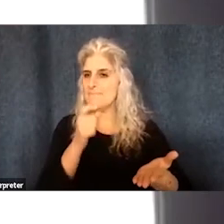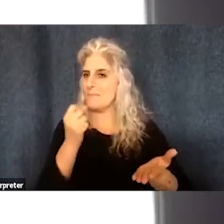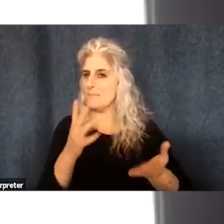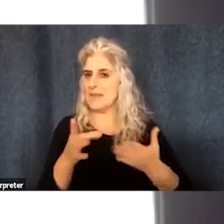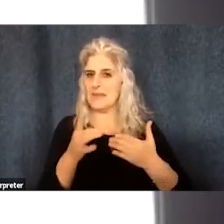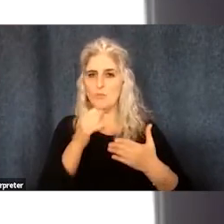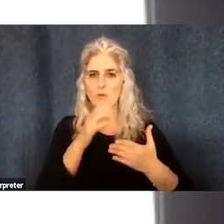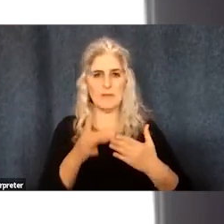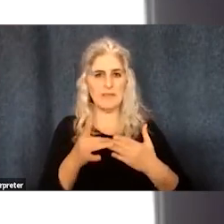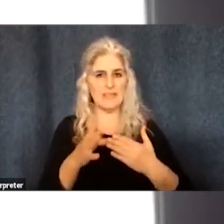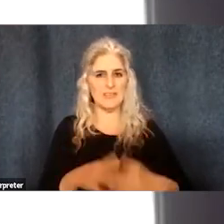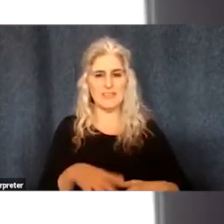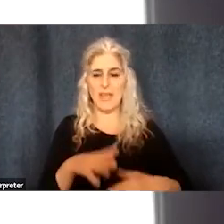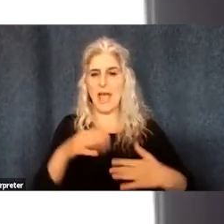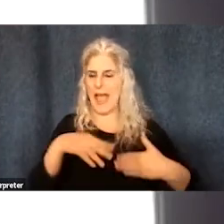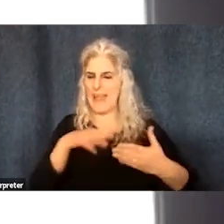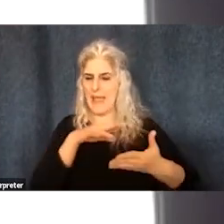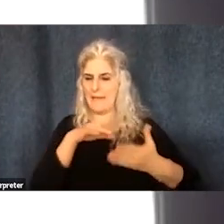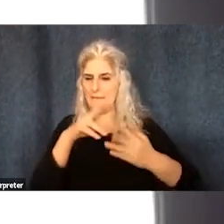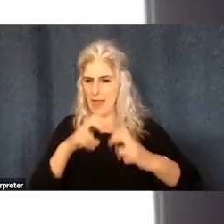difficult. It's quite difficult.